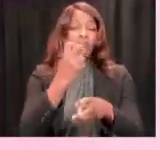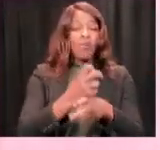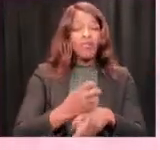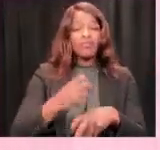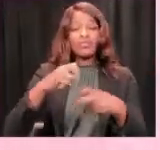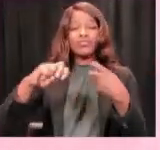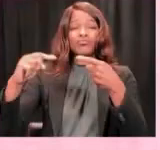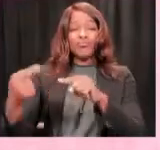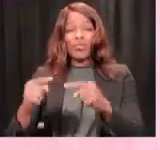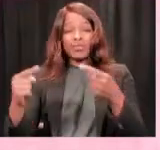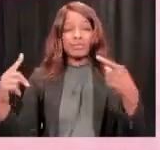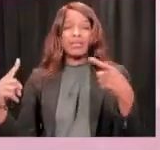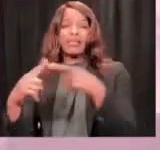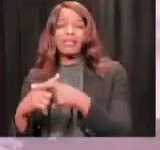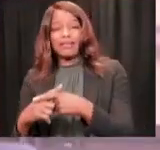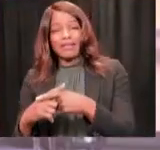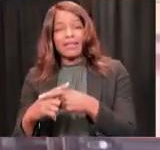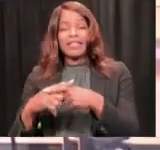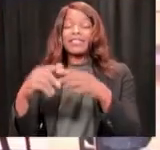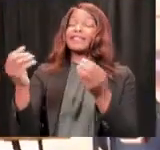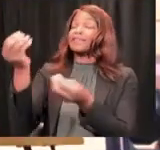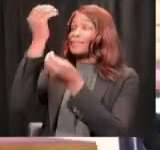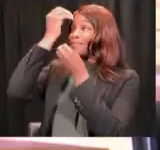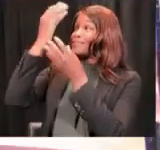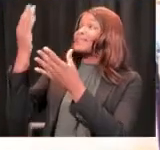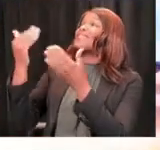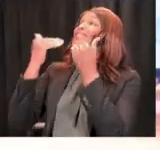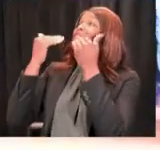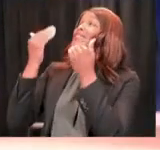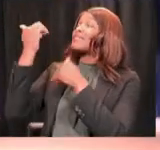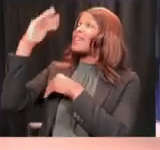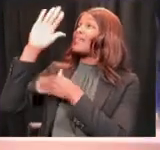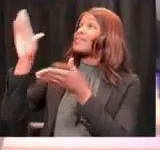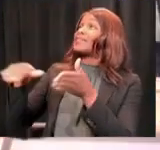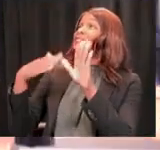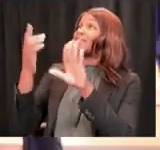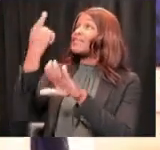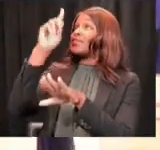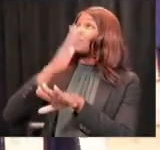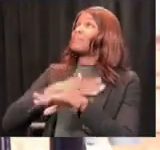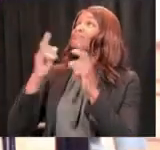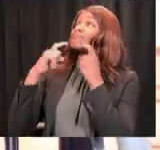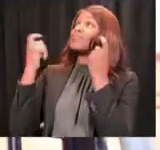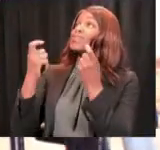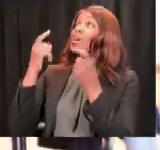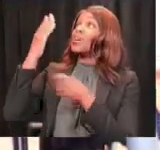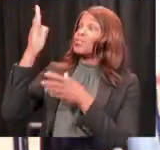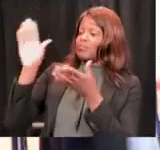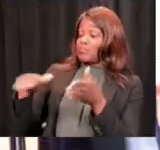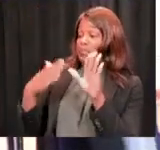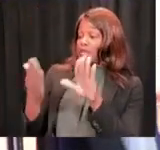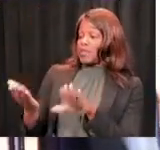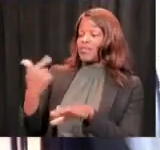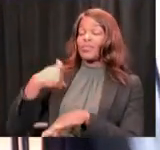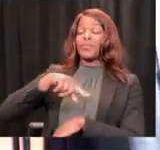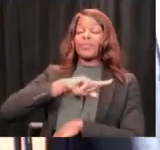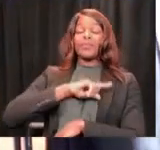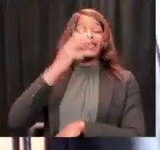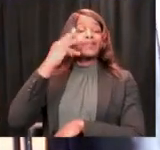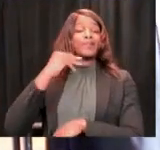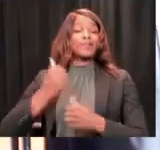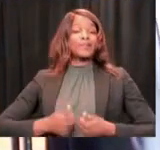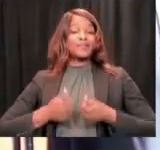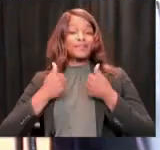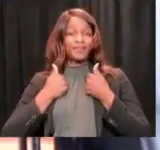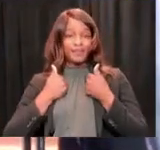and you say, Lord, thank you for dying for my sins. You died so I can have life. And friends, you can have life today by putting